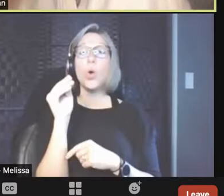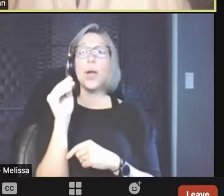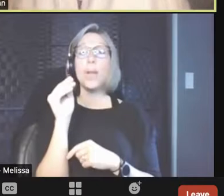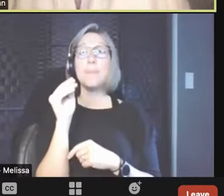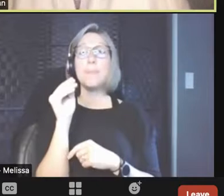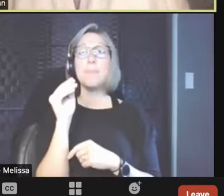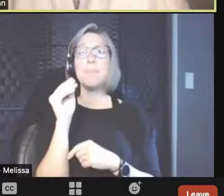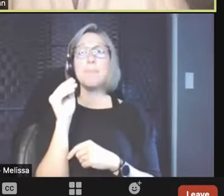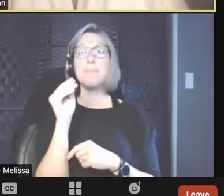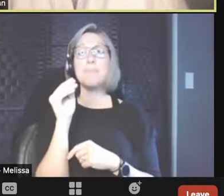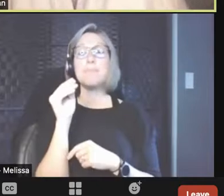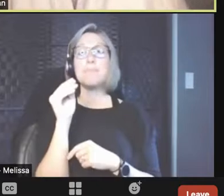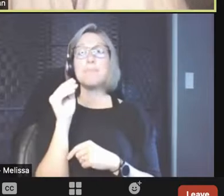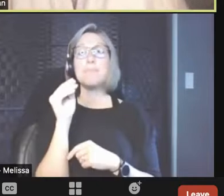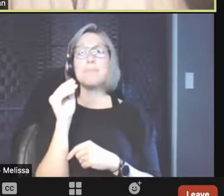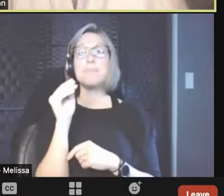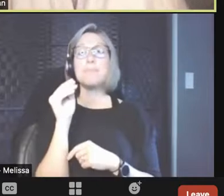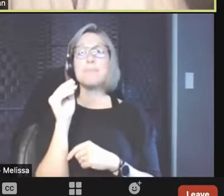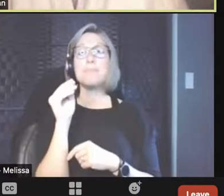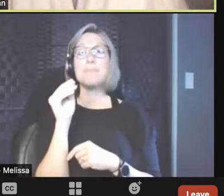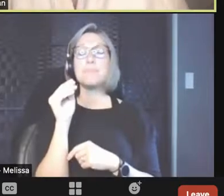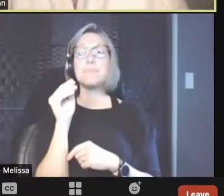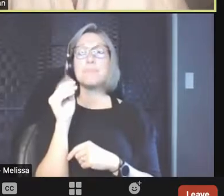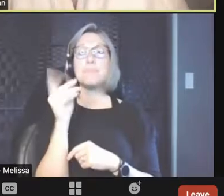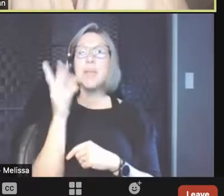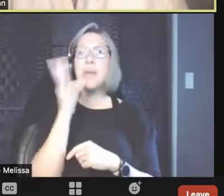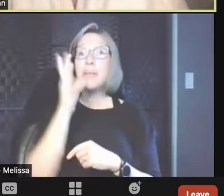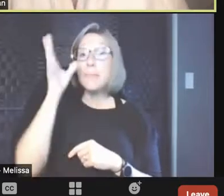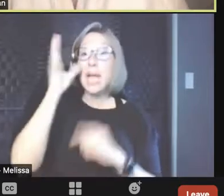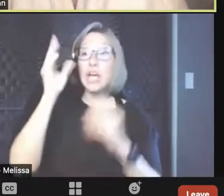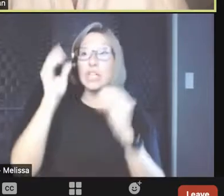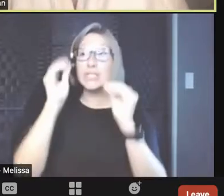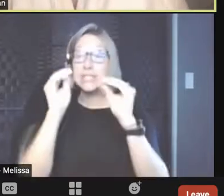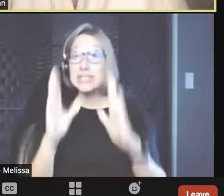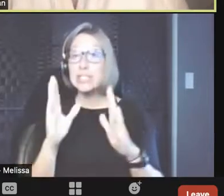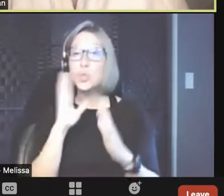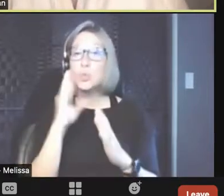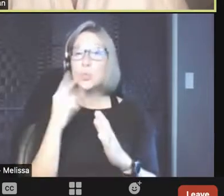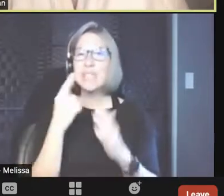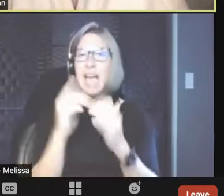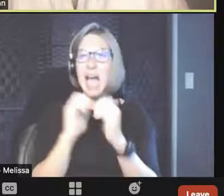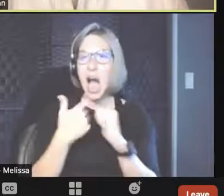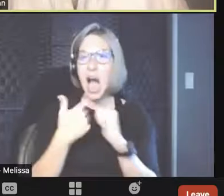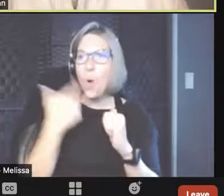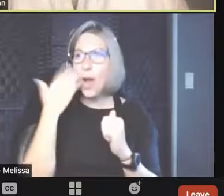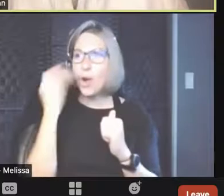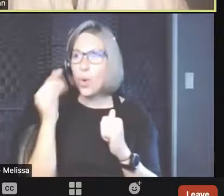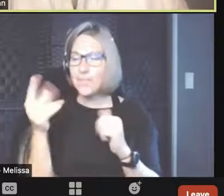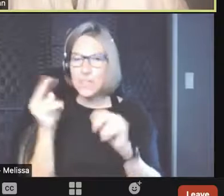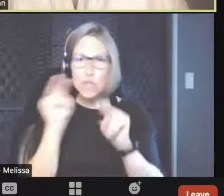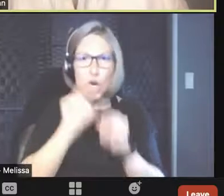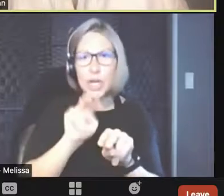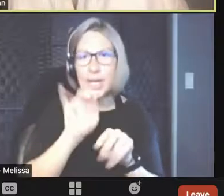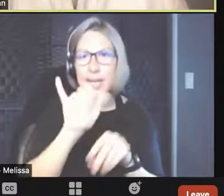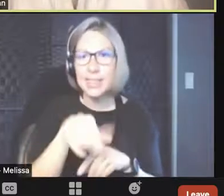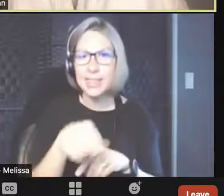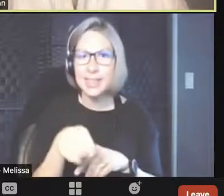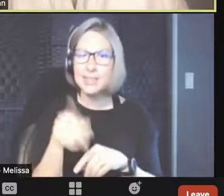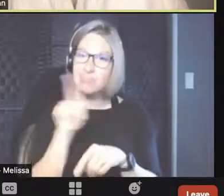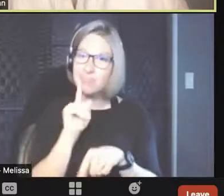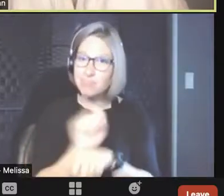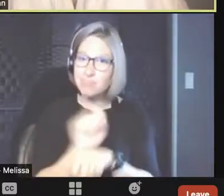This is the child who parents and teachers will say, how do I know if he's looking at this? And he is